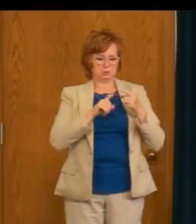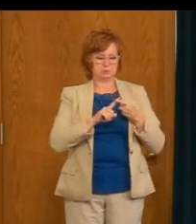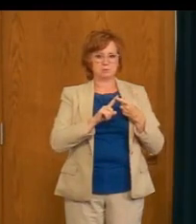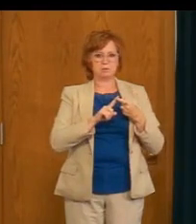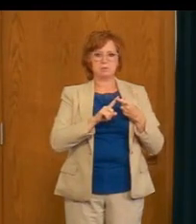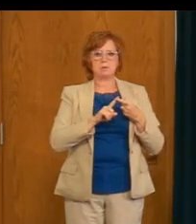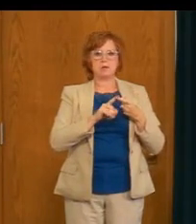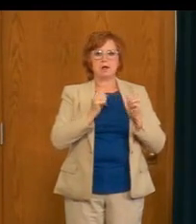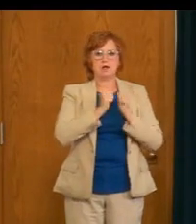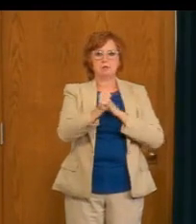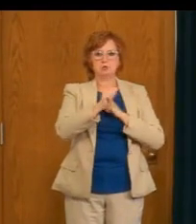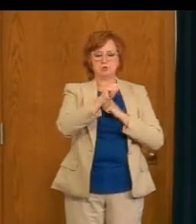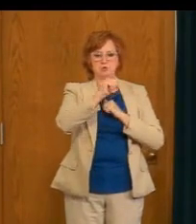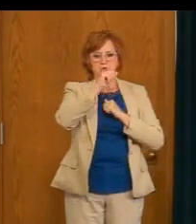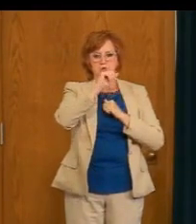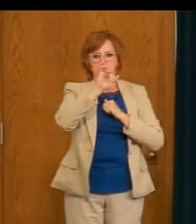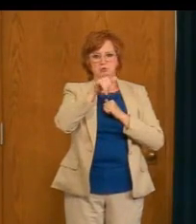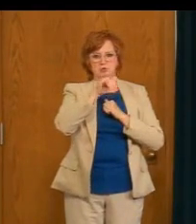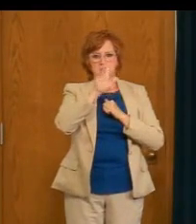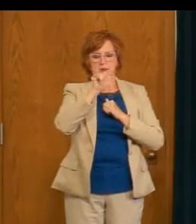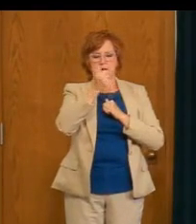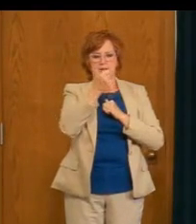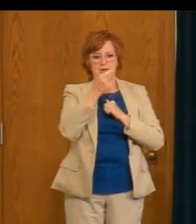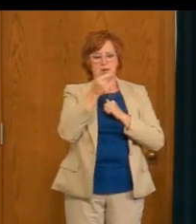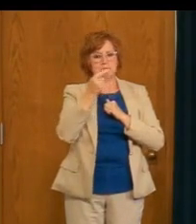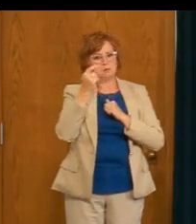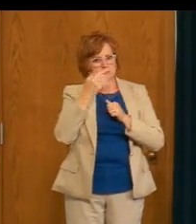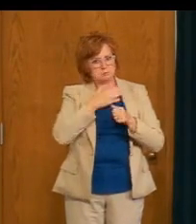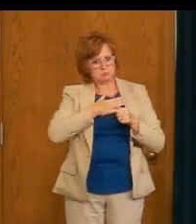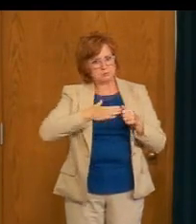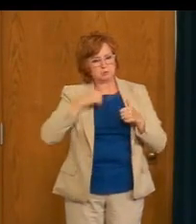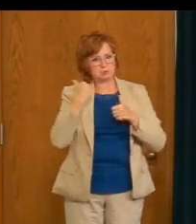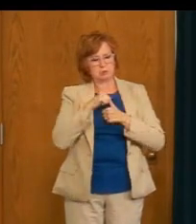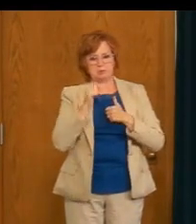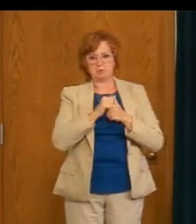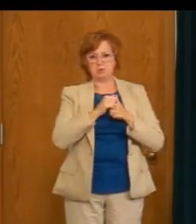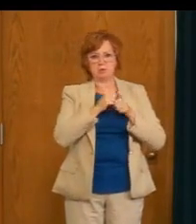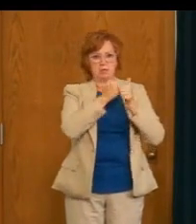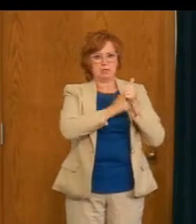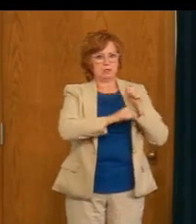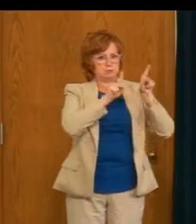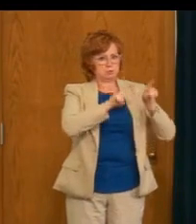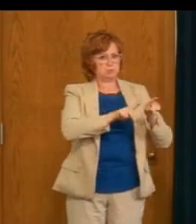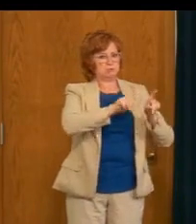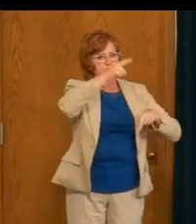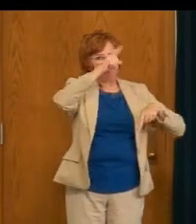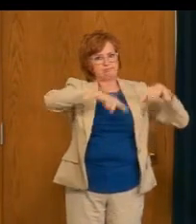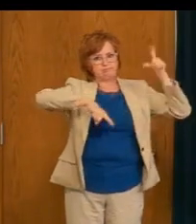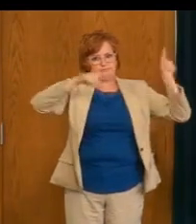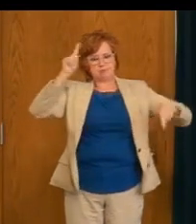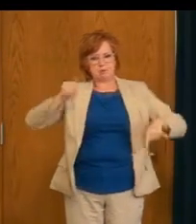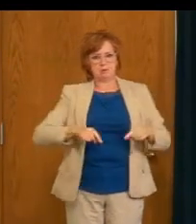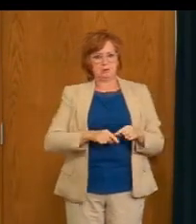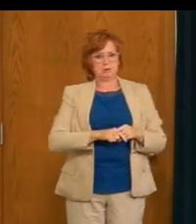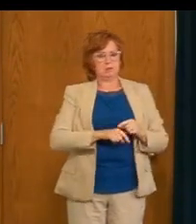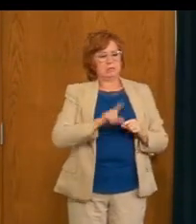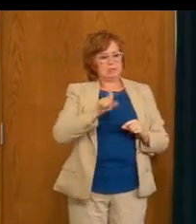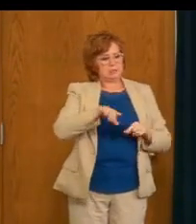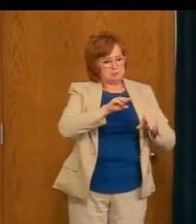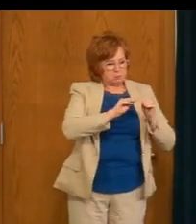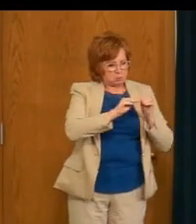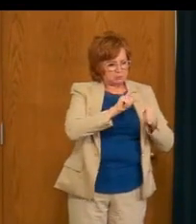from Sunday onwards. But everyone will take their own time and pace in choosing to, how many friends and family they get together with, what